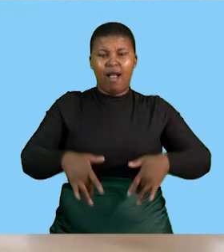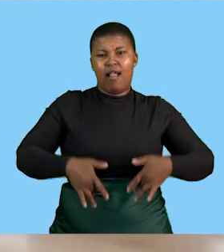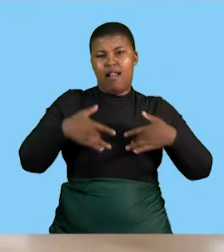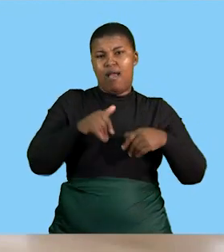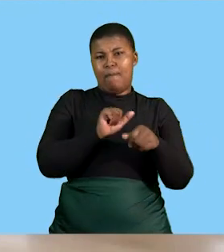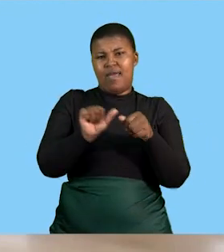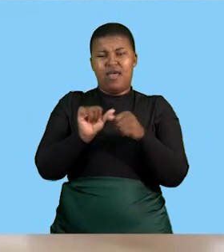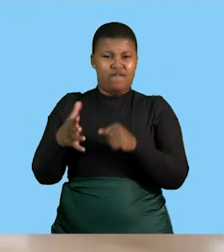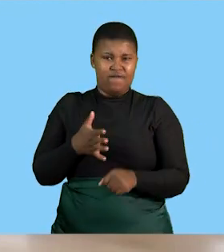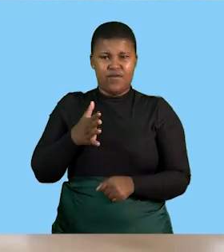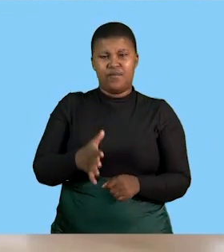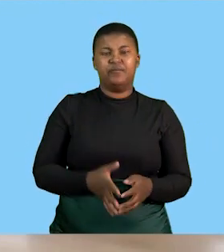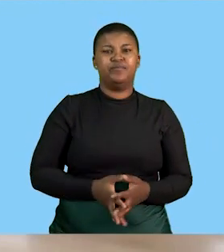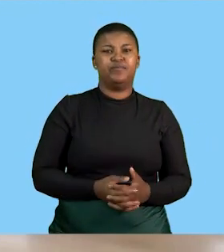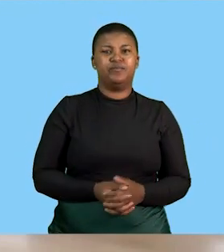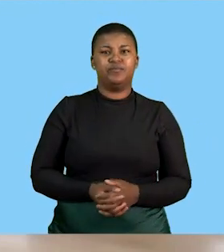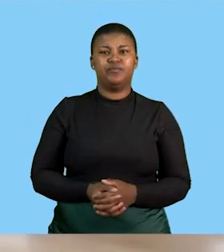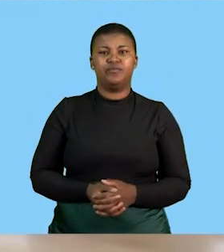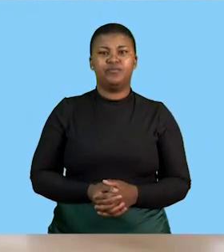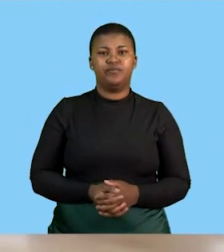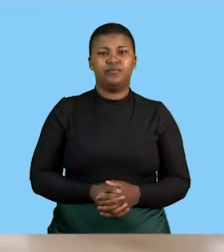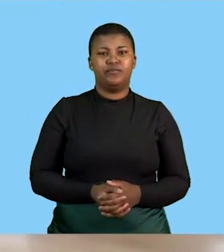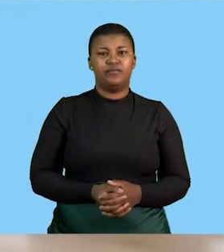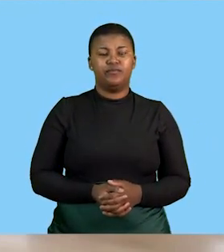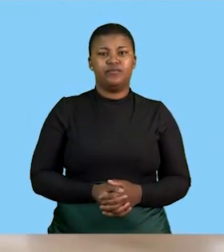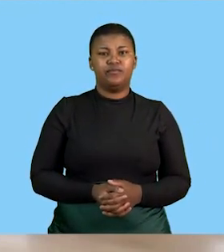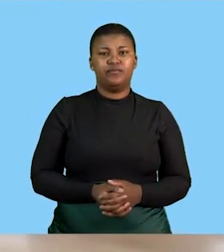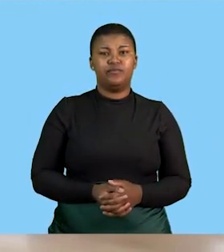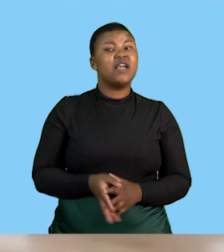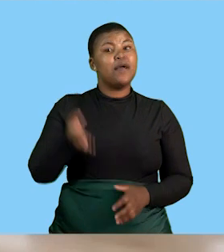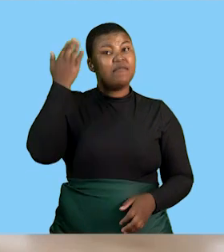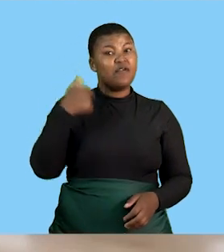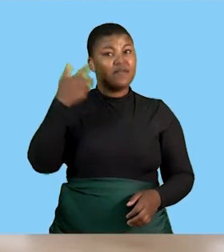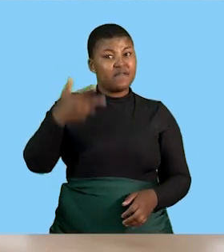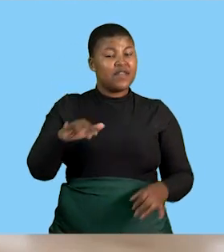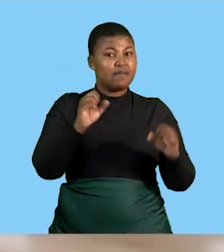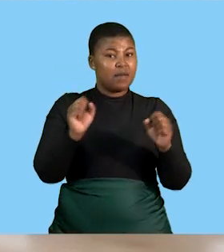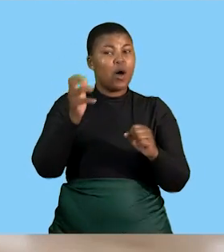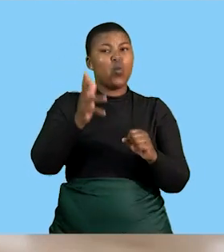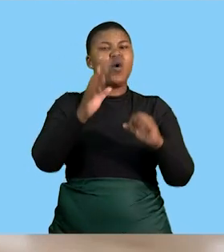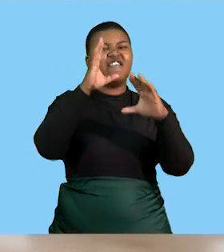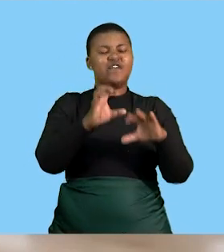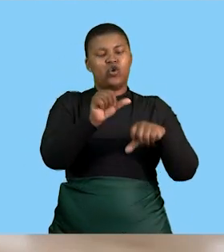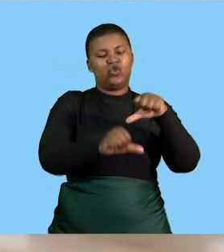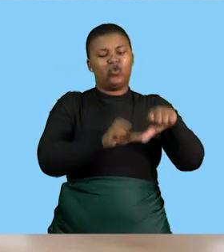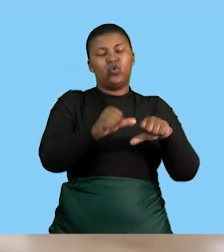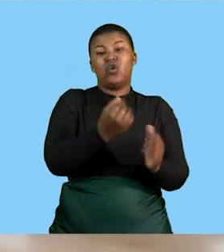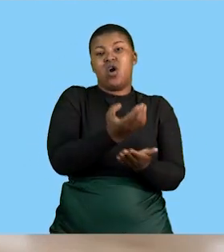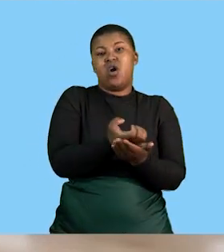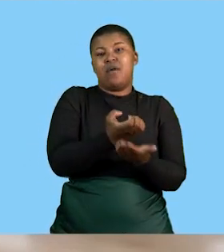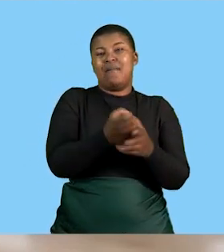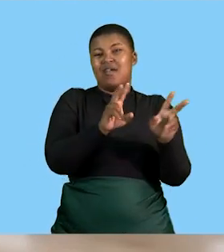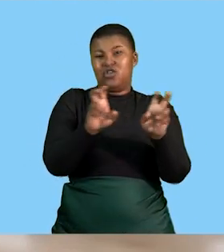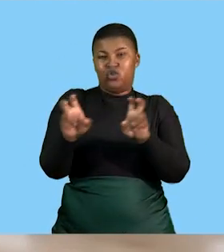community. So as I stated earlier, they will focus on socio-economic